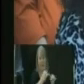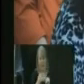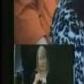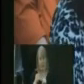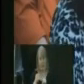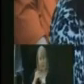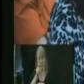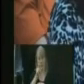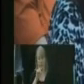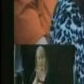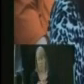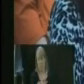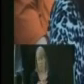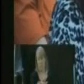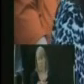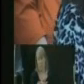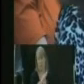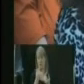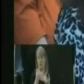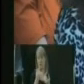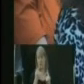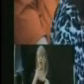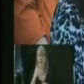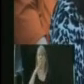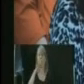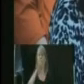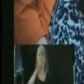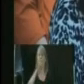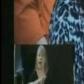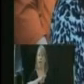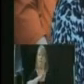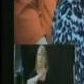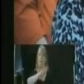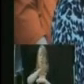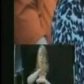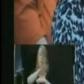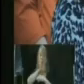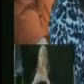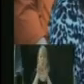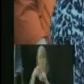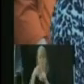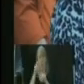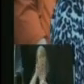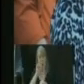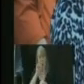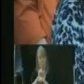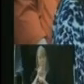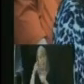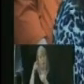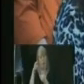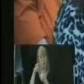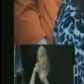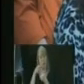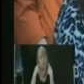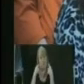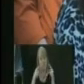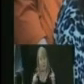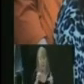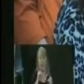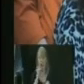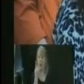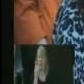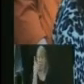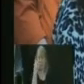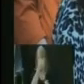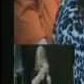schools as a means of reaching the overall system goals and working towards success, not only for every